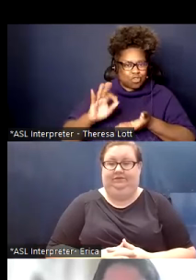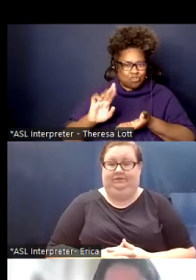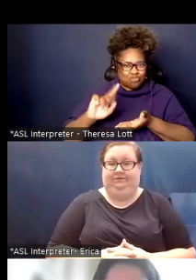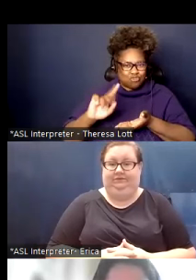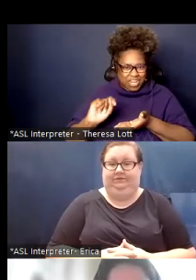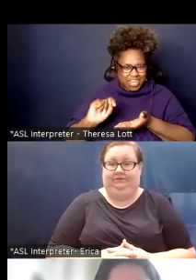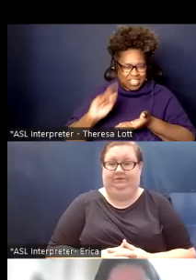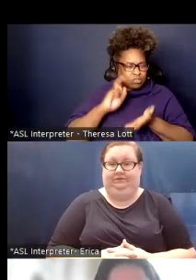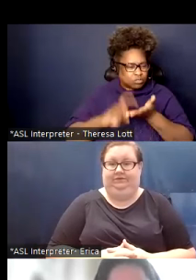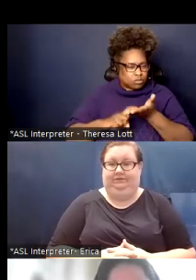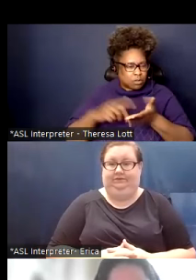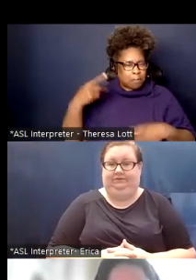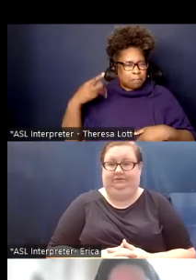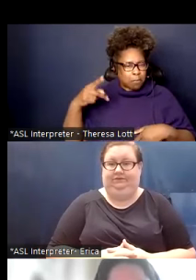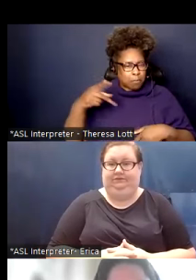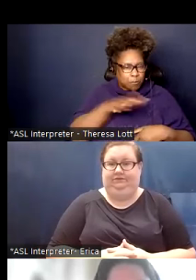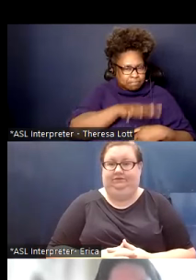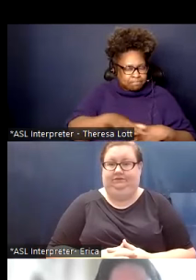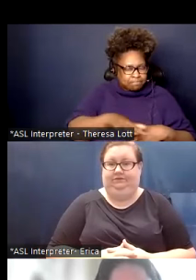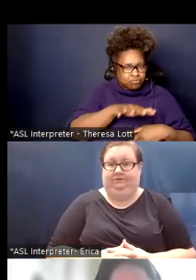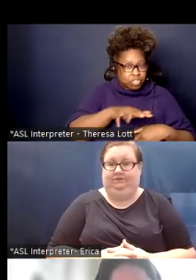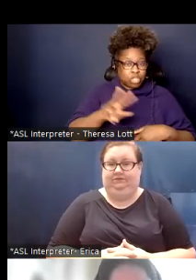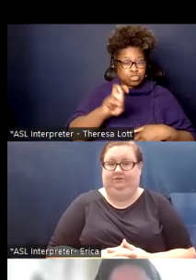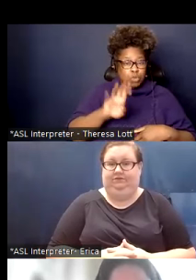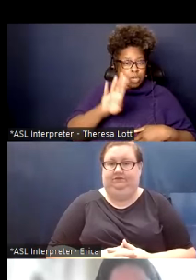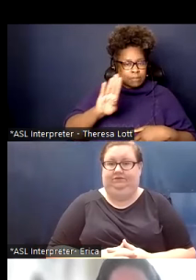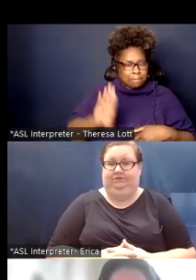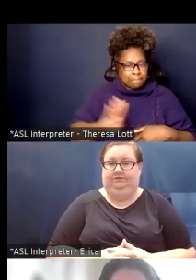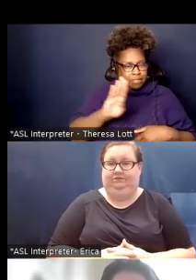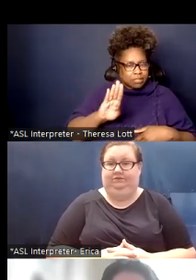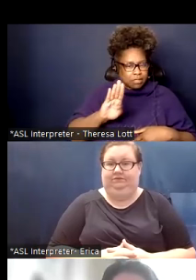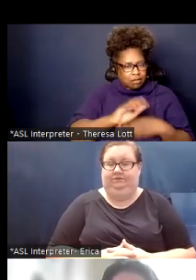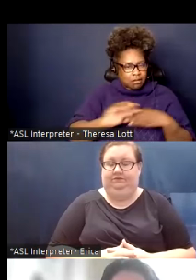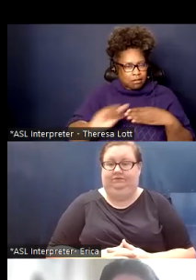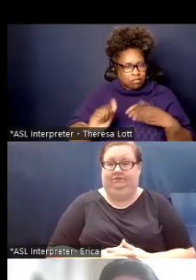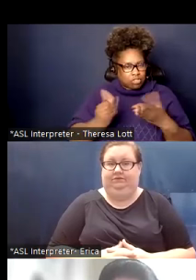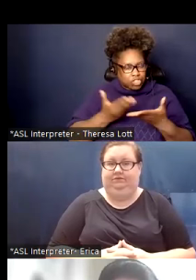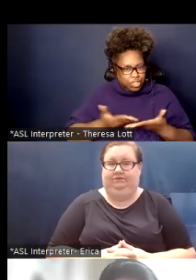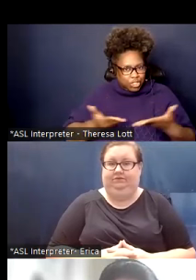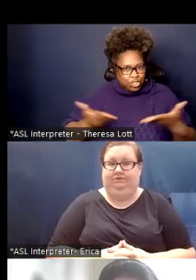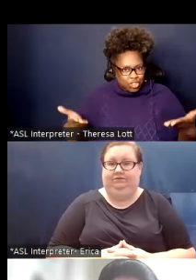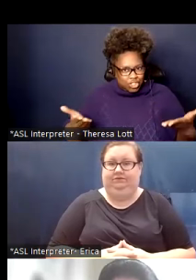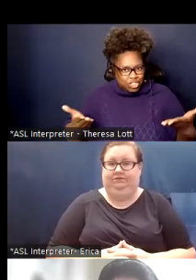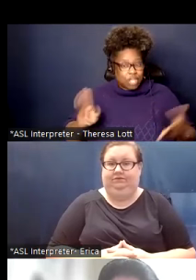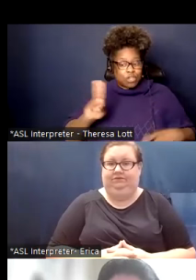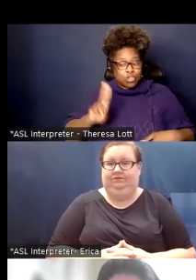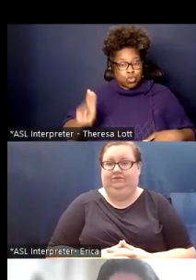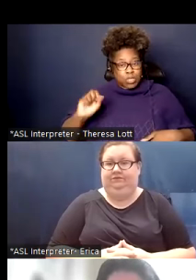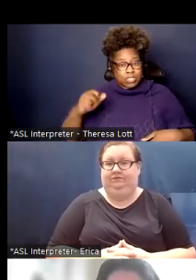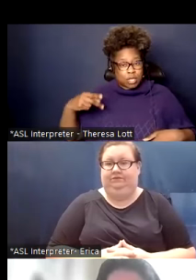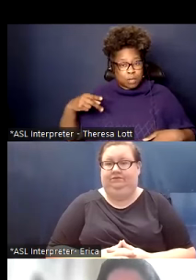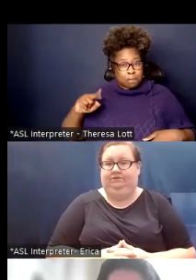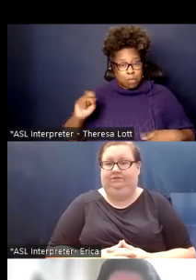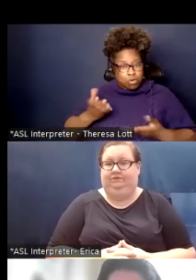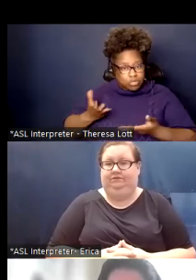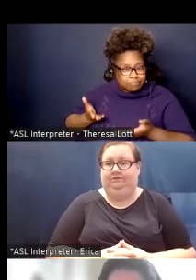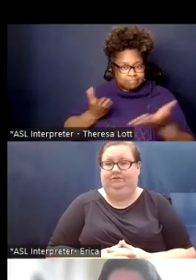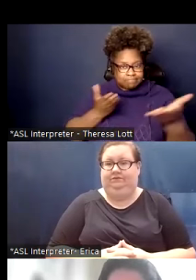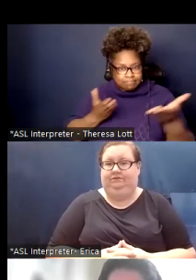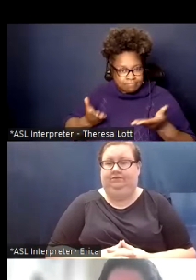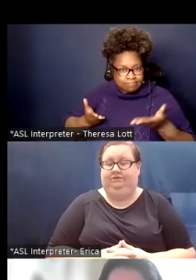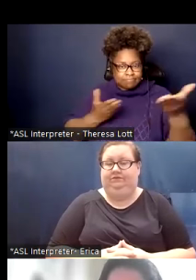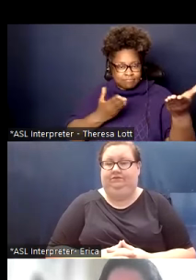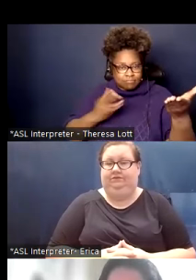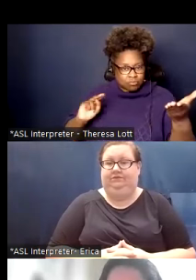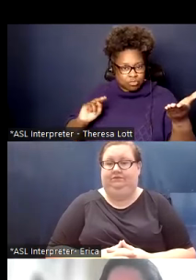screen. $200 billion in goods entered through the US ports in Newark